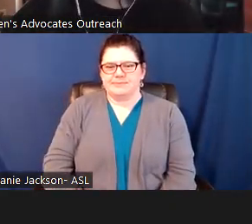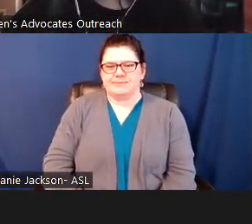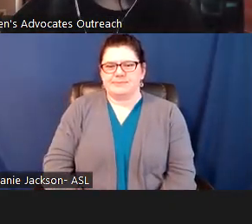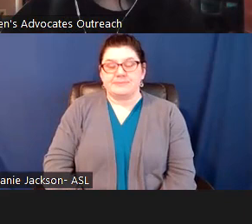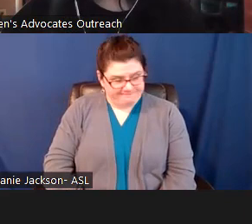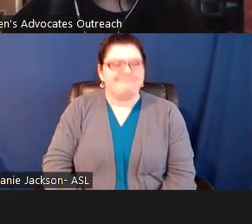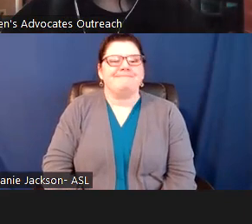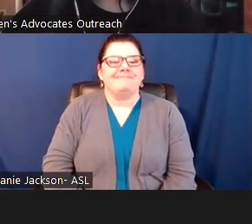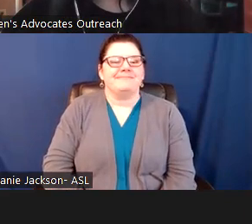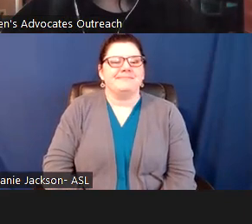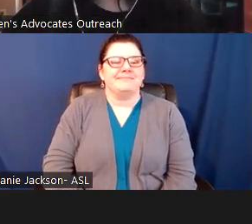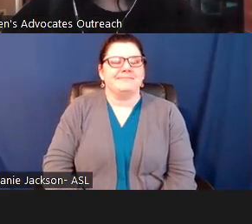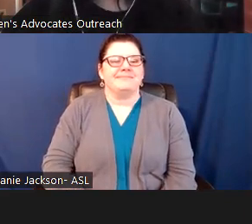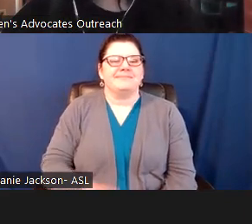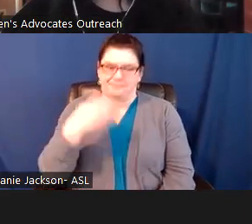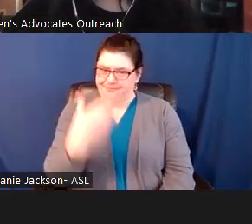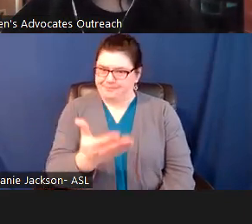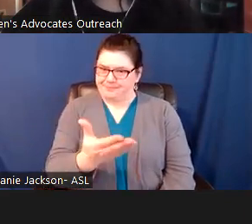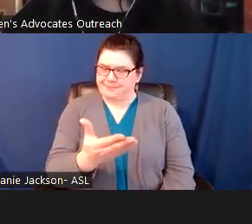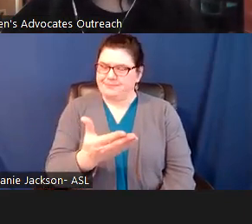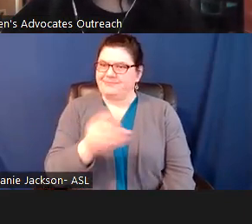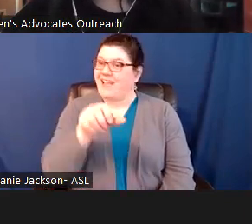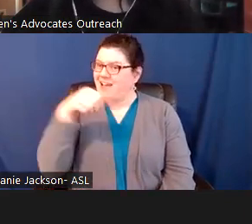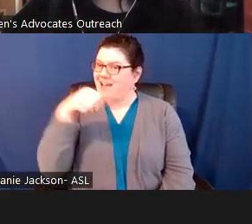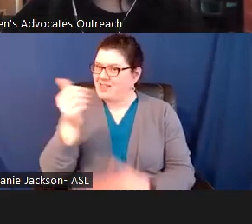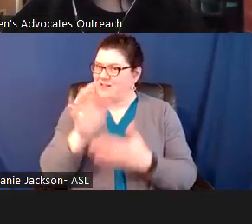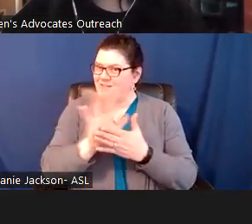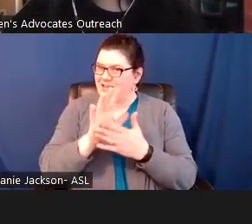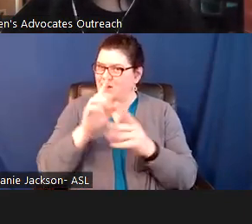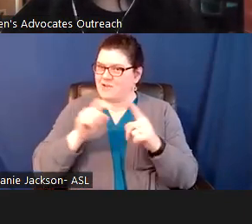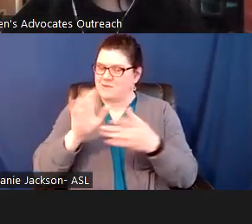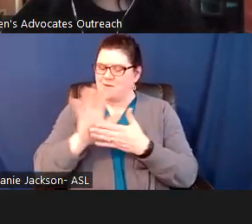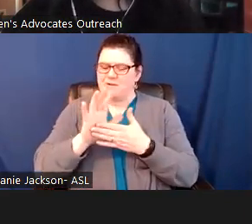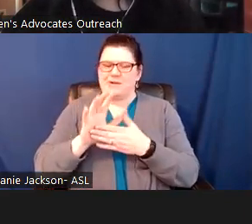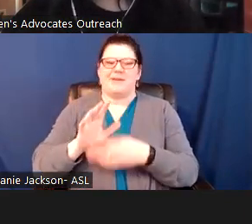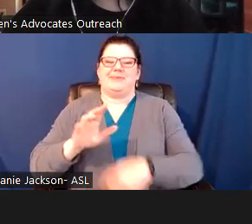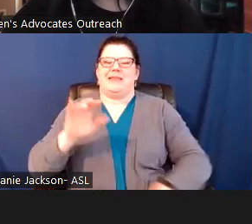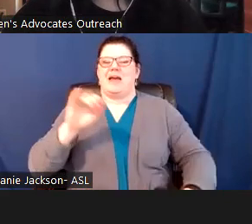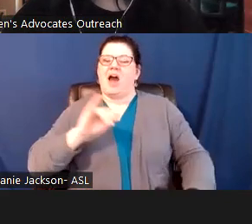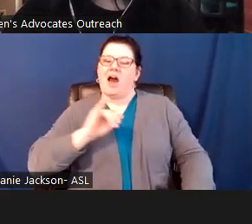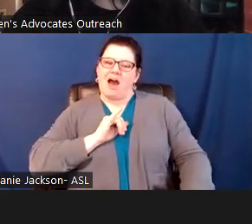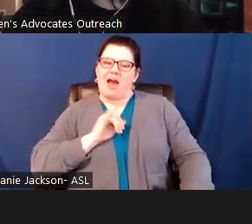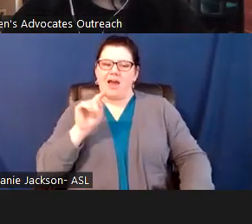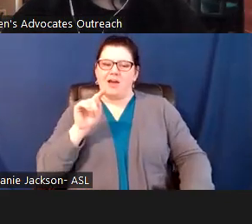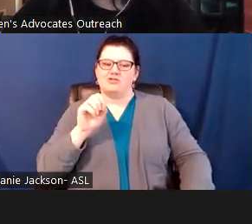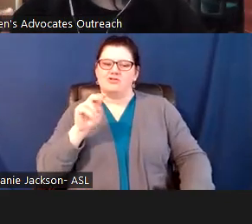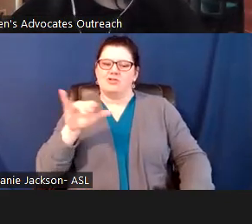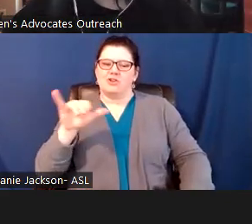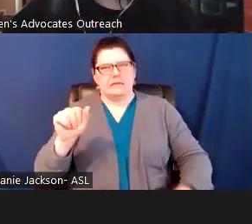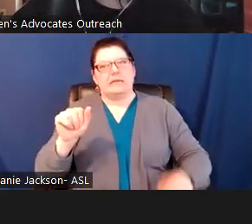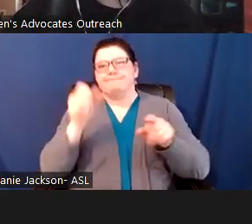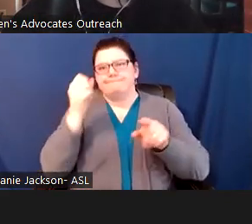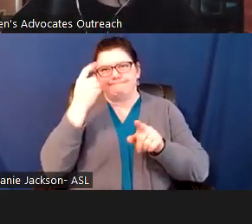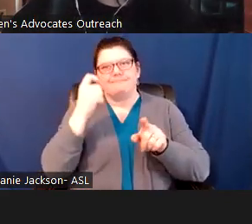Okay, here I have another video from a movie called I, Tanya. Same as the last video, there